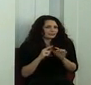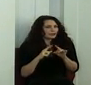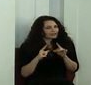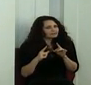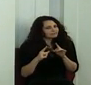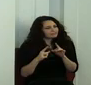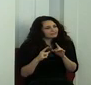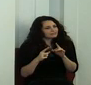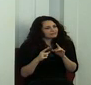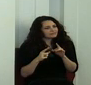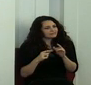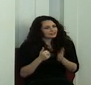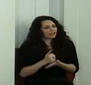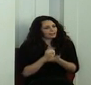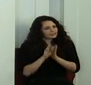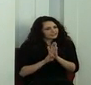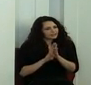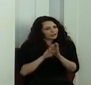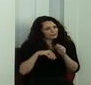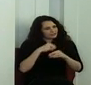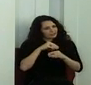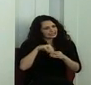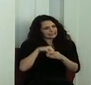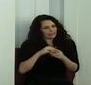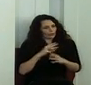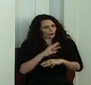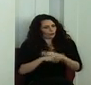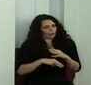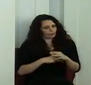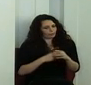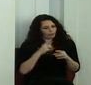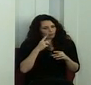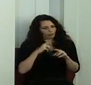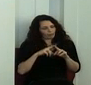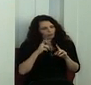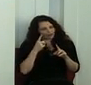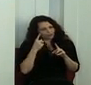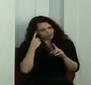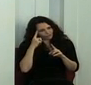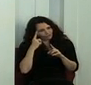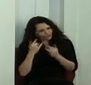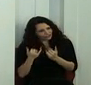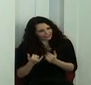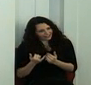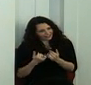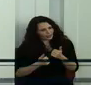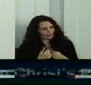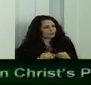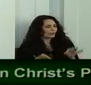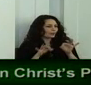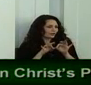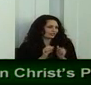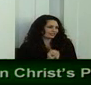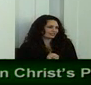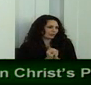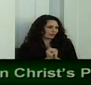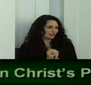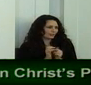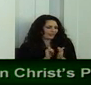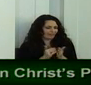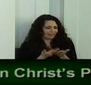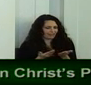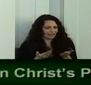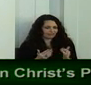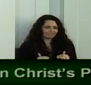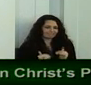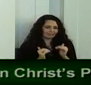us up as we go back out into the world. But for now, the most important piece is our worship. It is that thing that lifts us